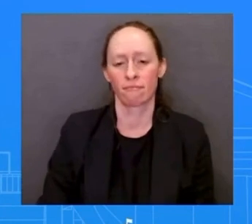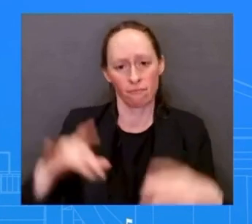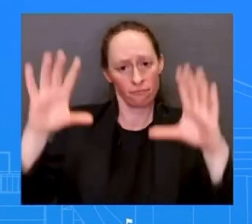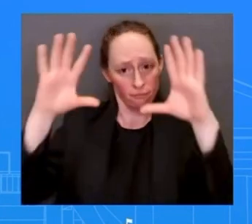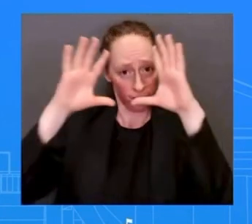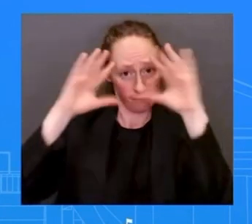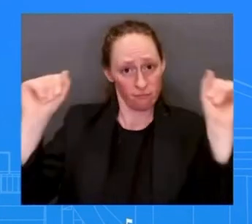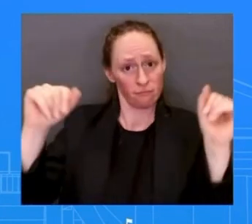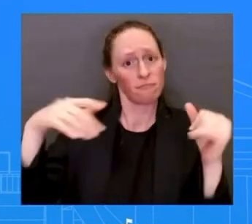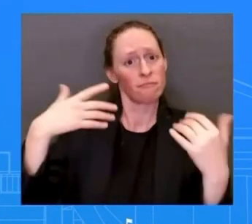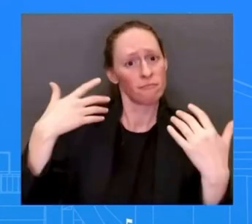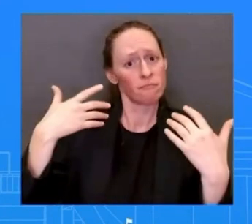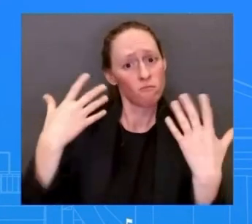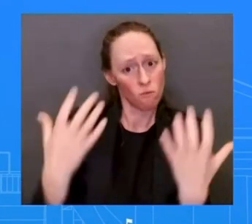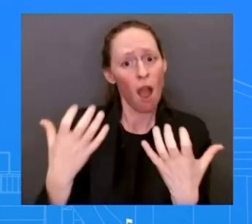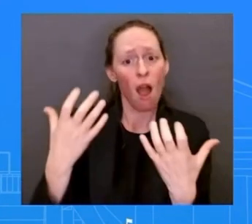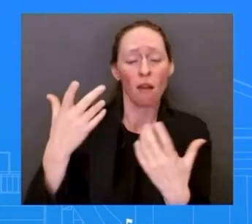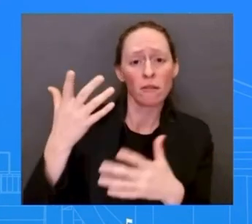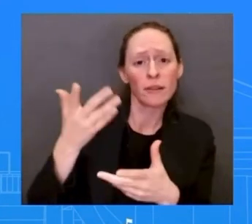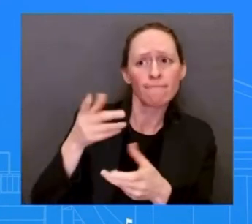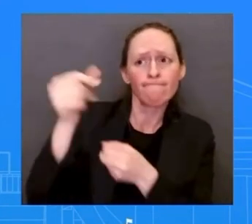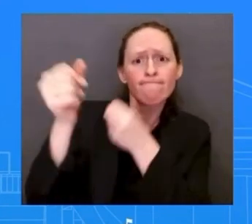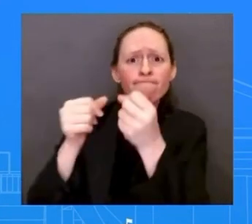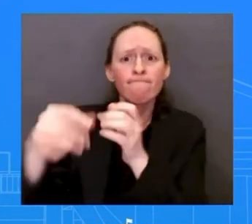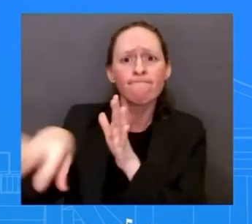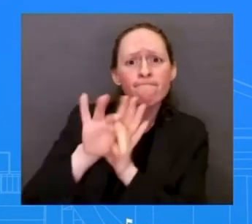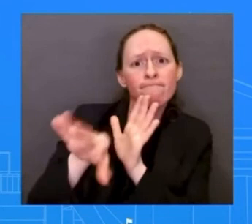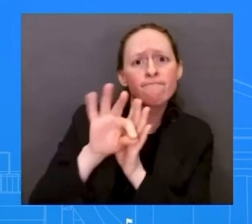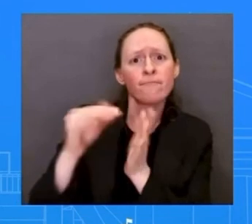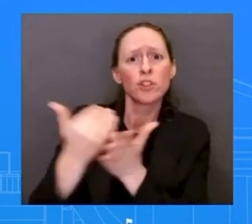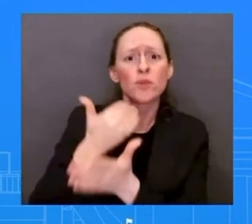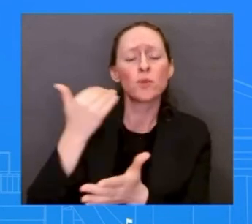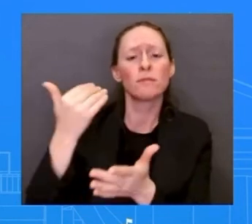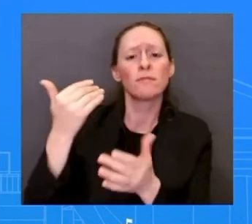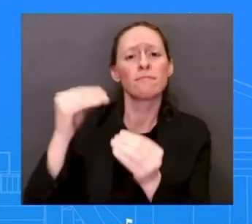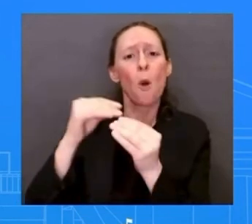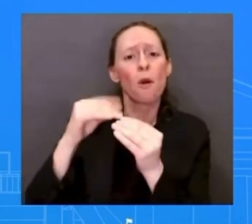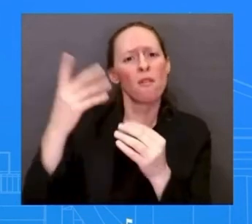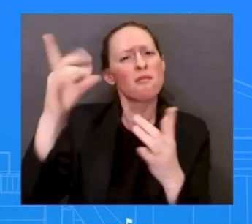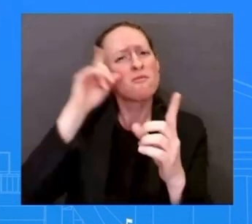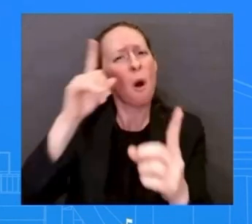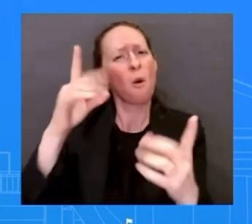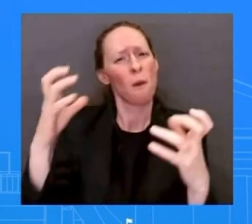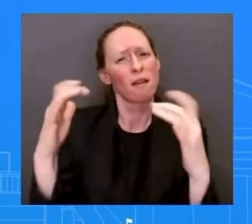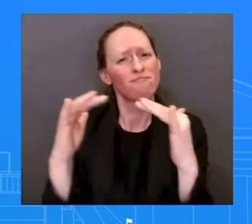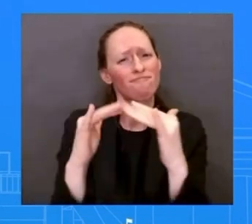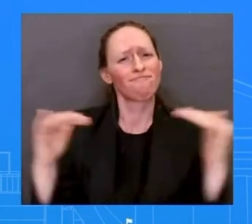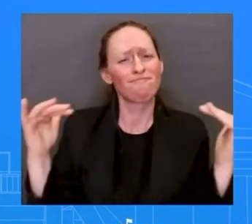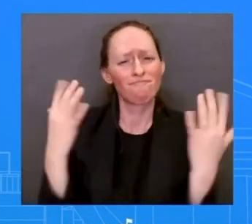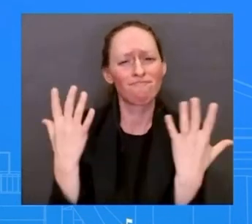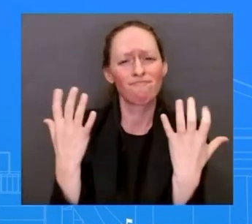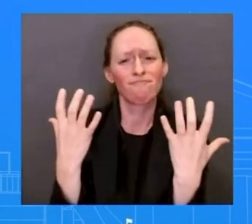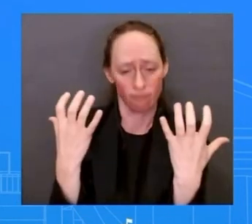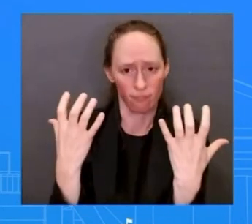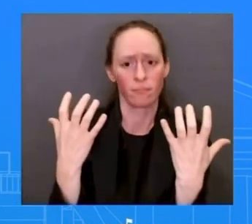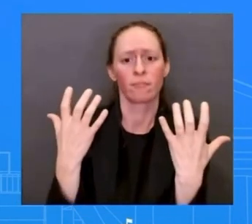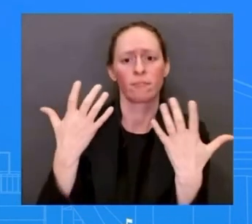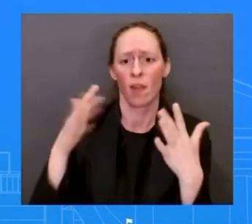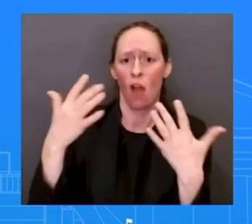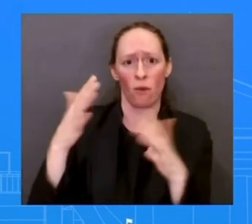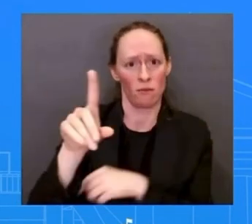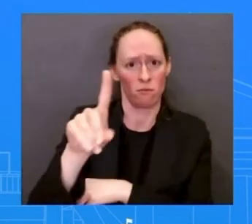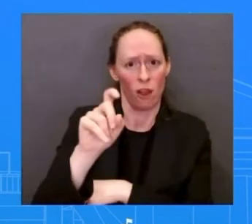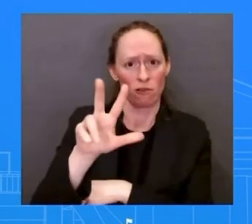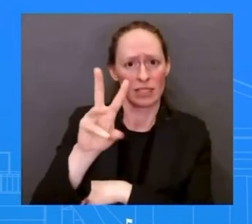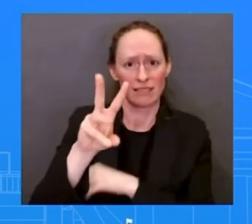that is diverse. He's gotten 136 people through, nominees through, and we're talking about a diverse